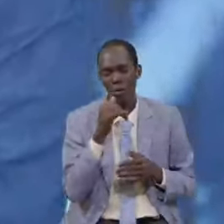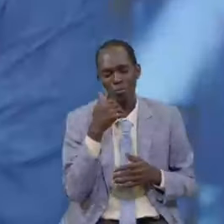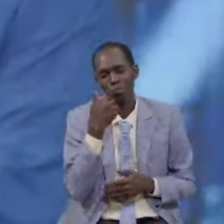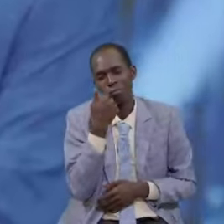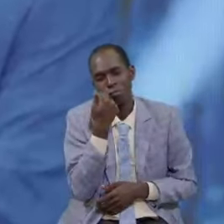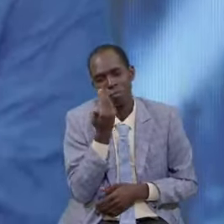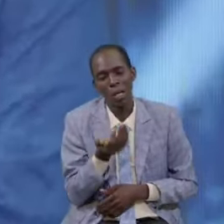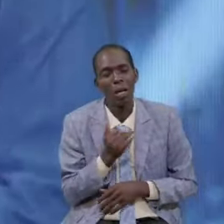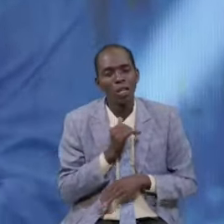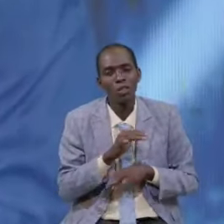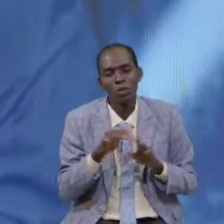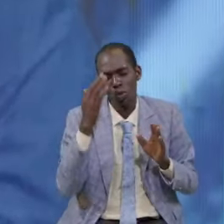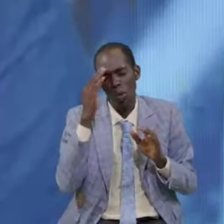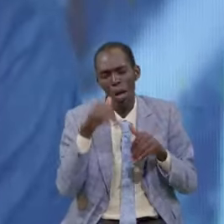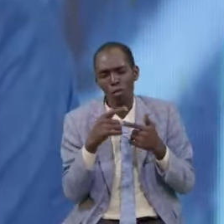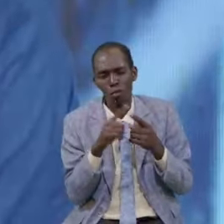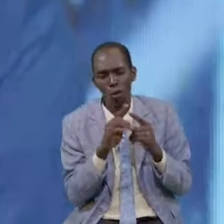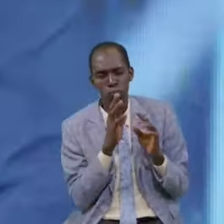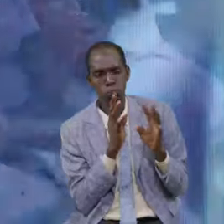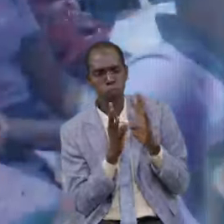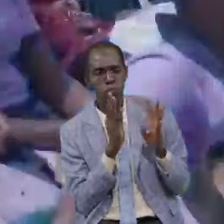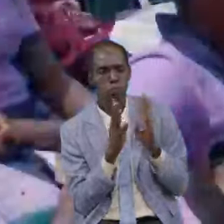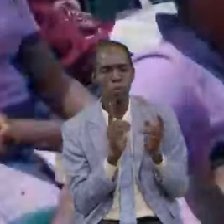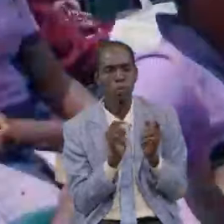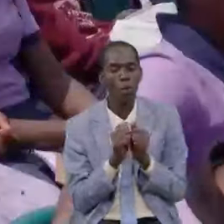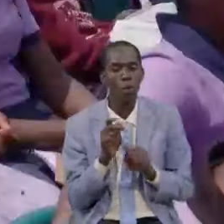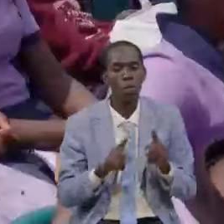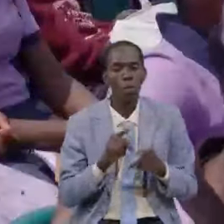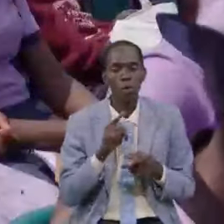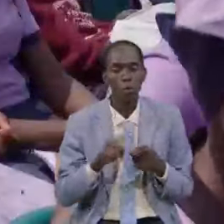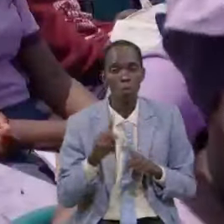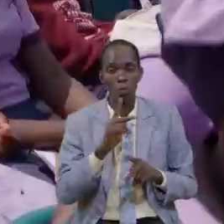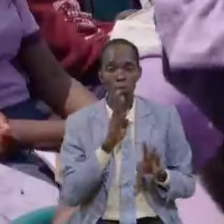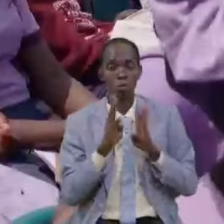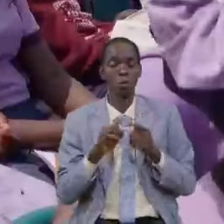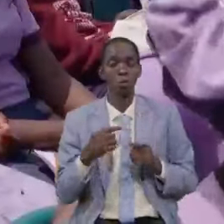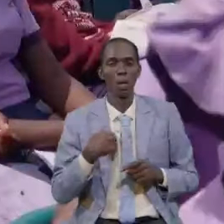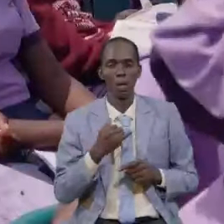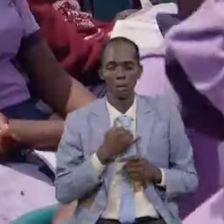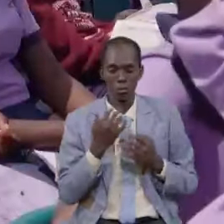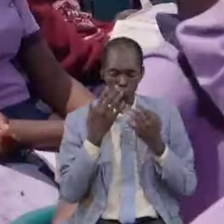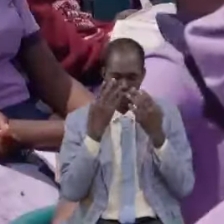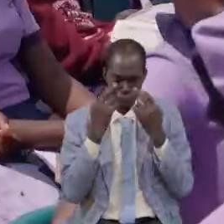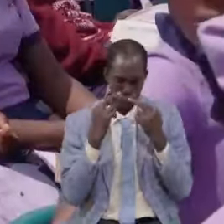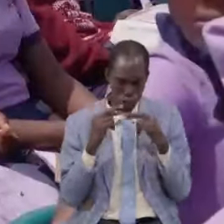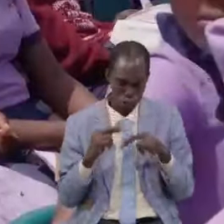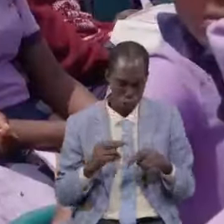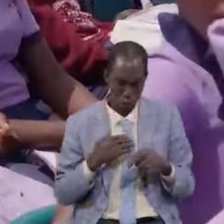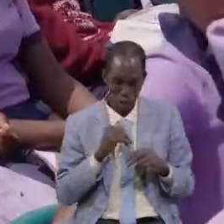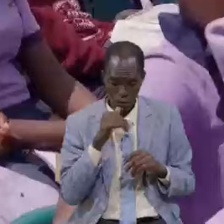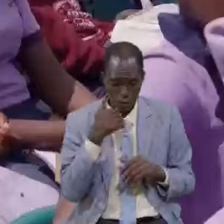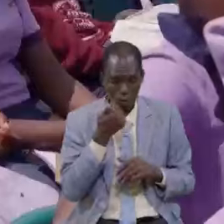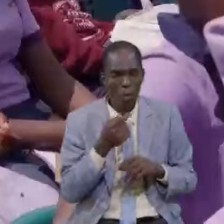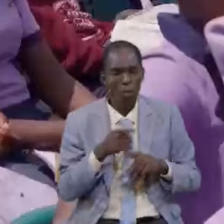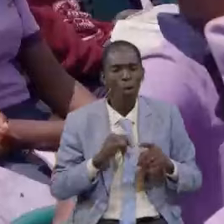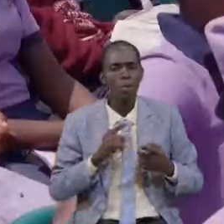to people. And when they are talking to me, I look at now, I'm going to grow every day, a step at a time. I'm going to